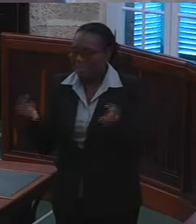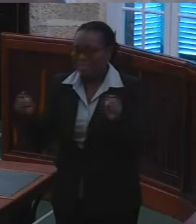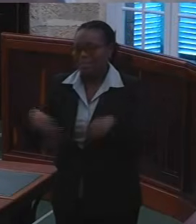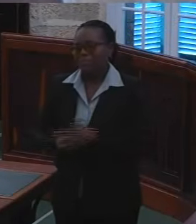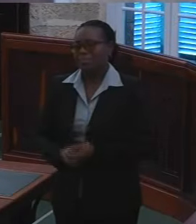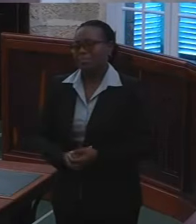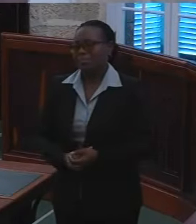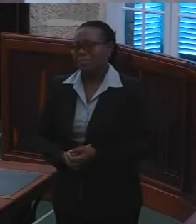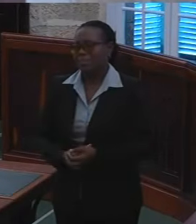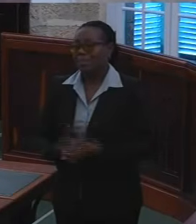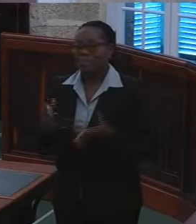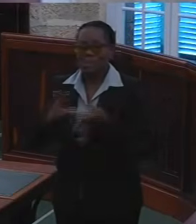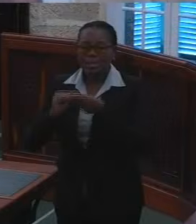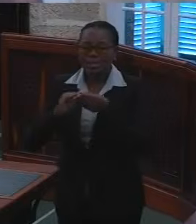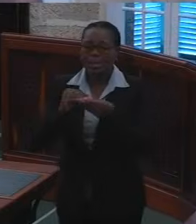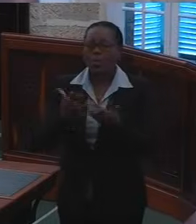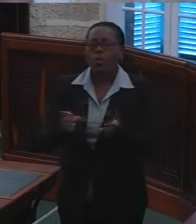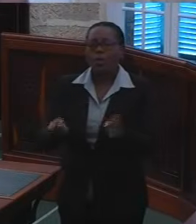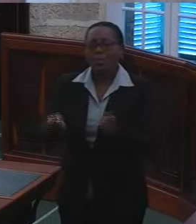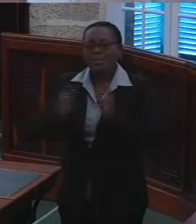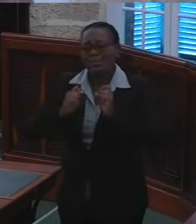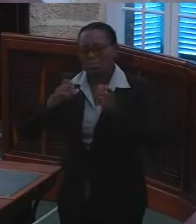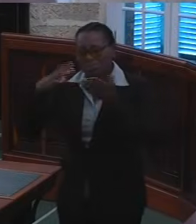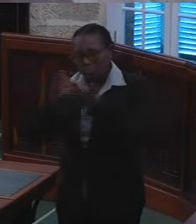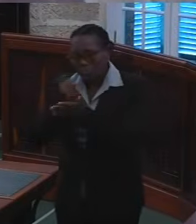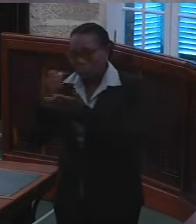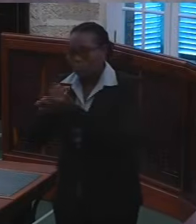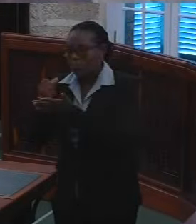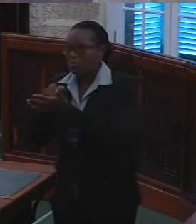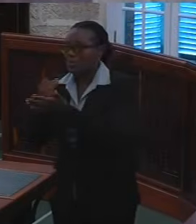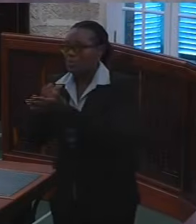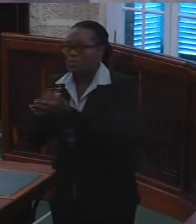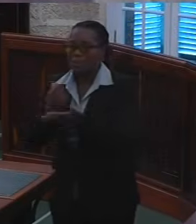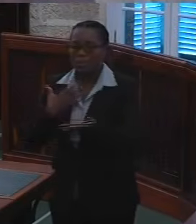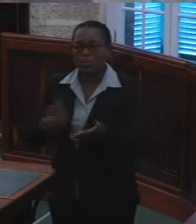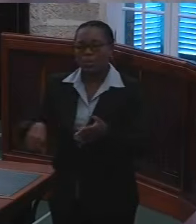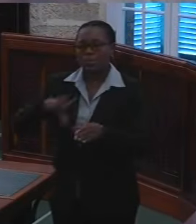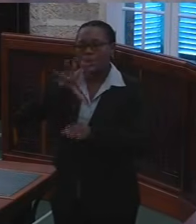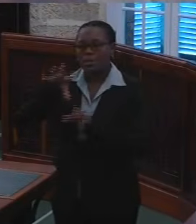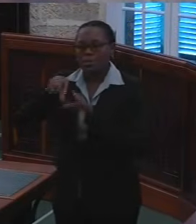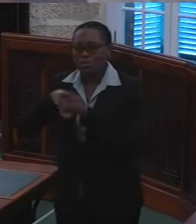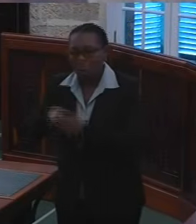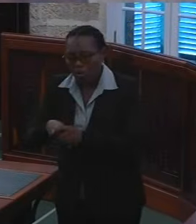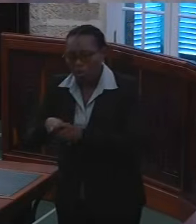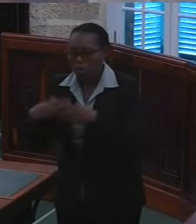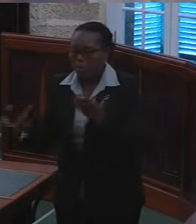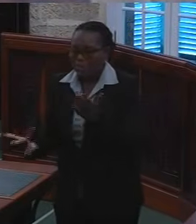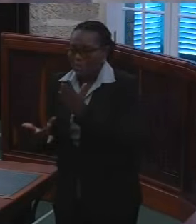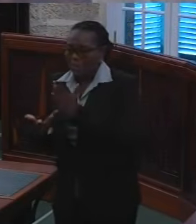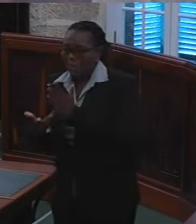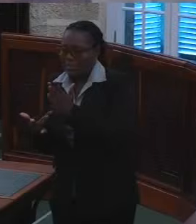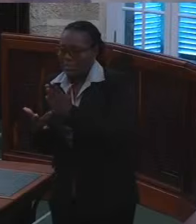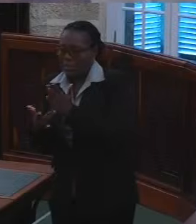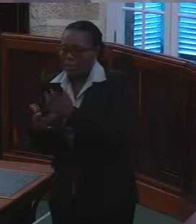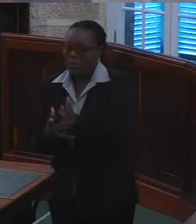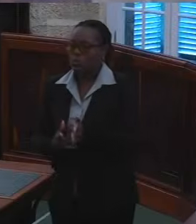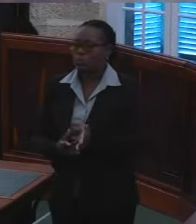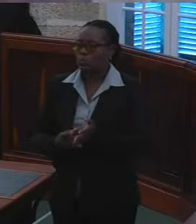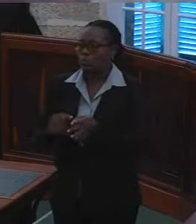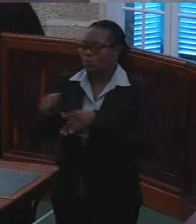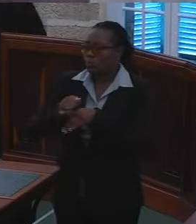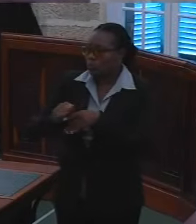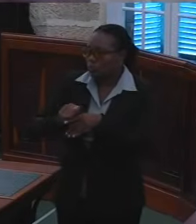this section, to give them the opportunities to be part of not only the technological space, but